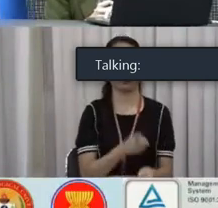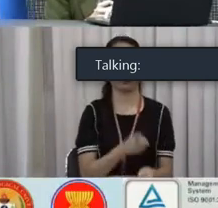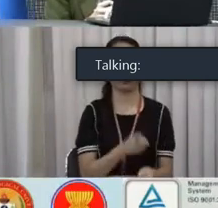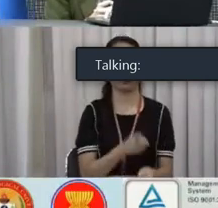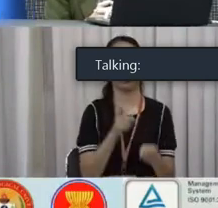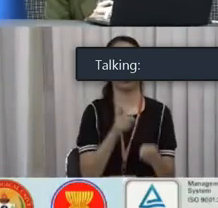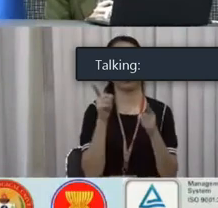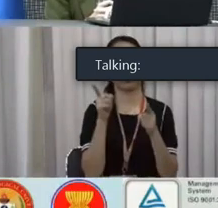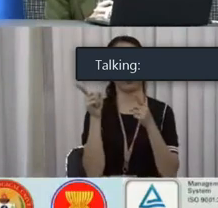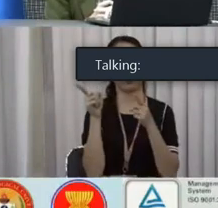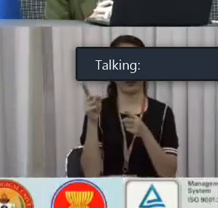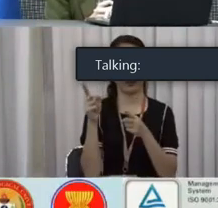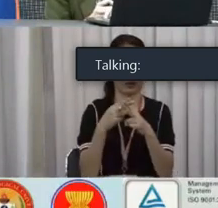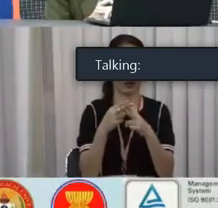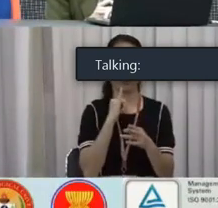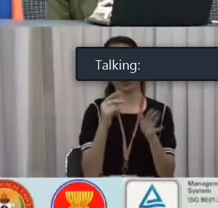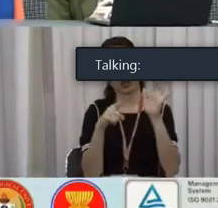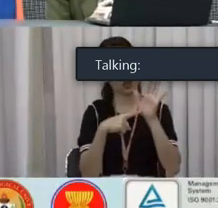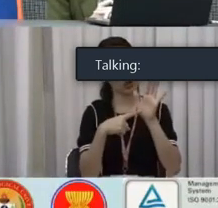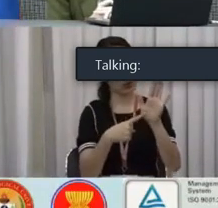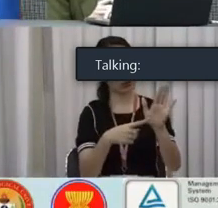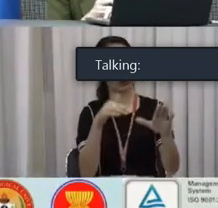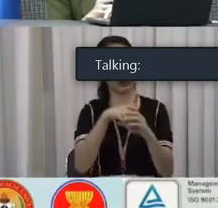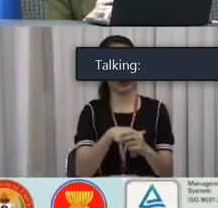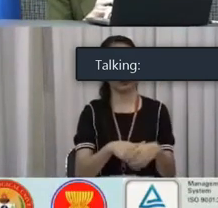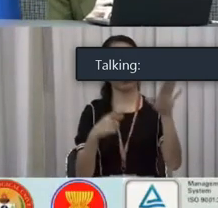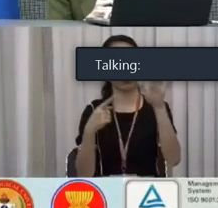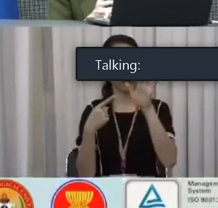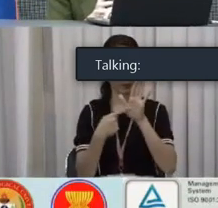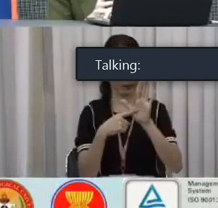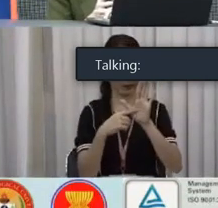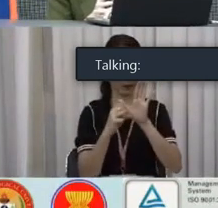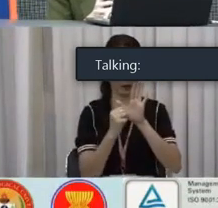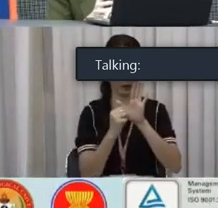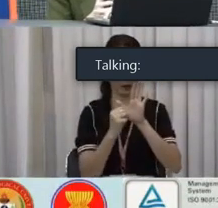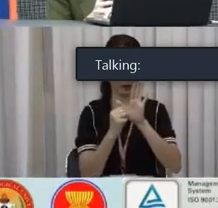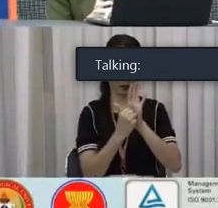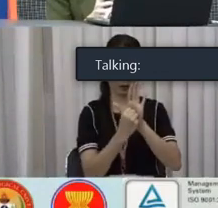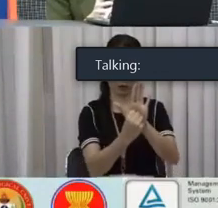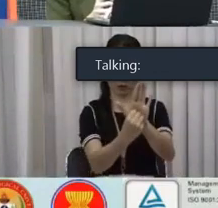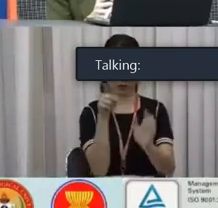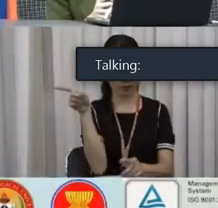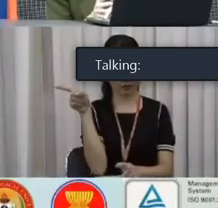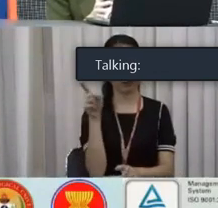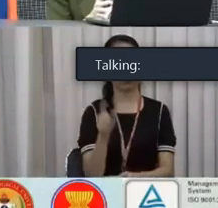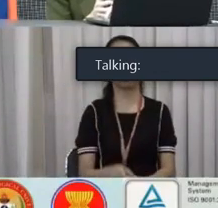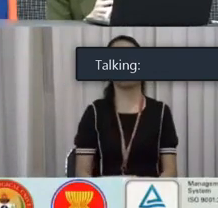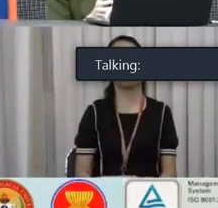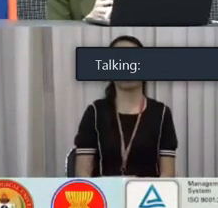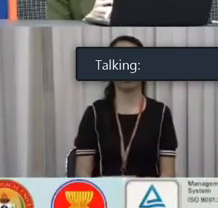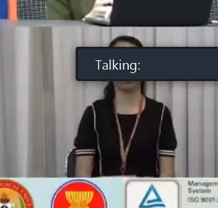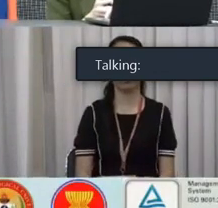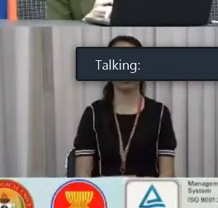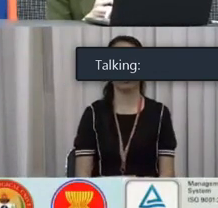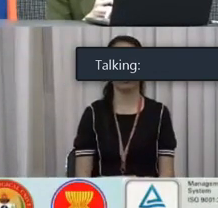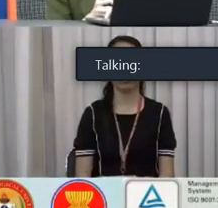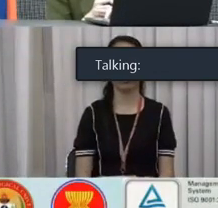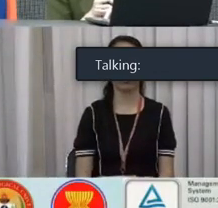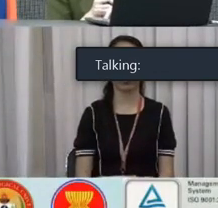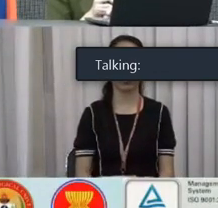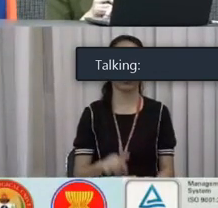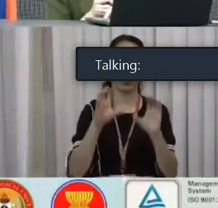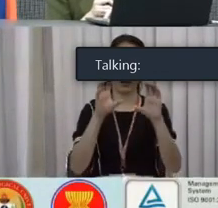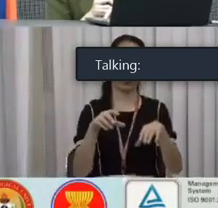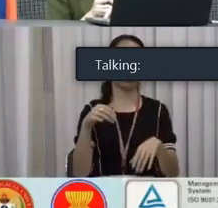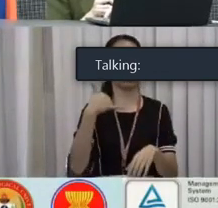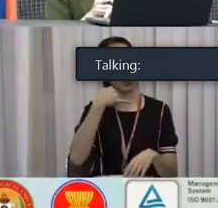directly sa nai details diri sa kilid. Okay, you may call our office via phone